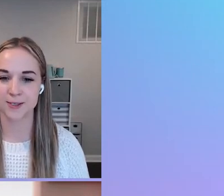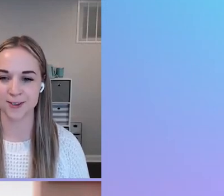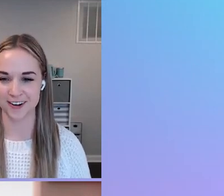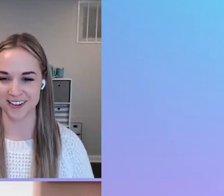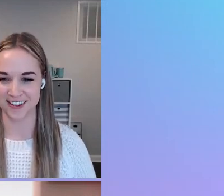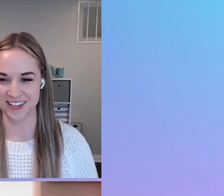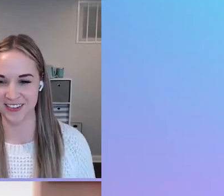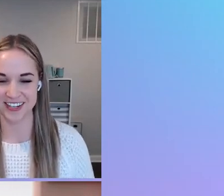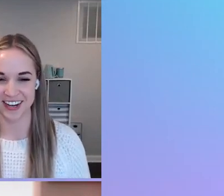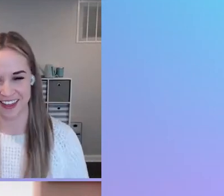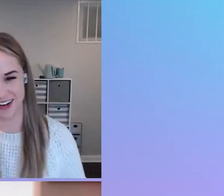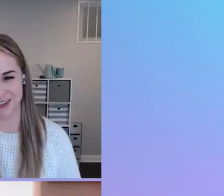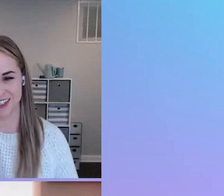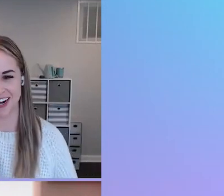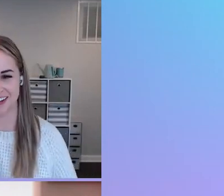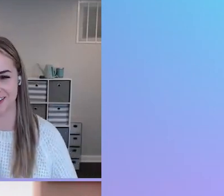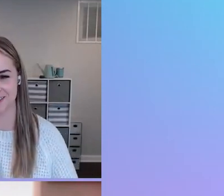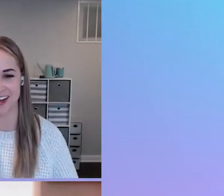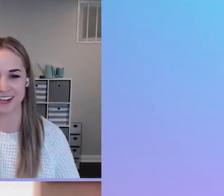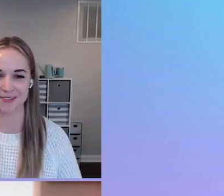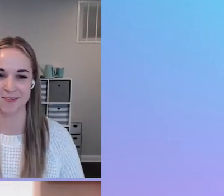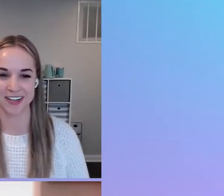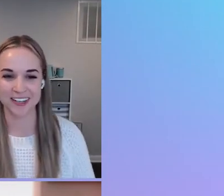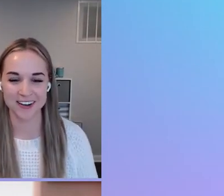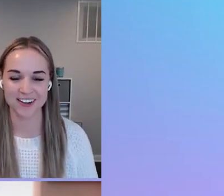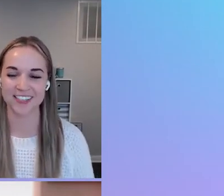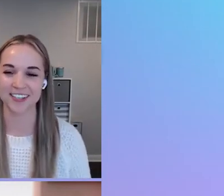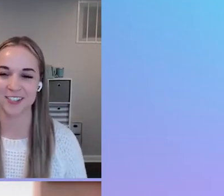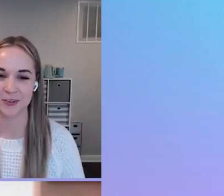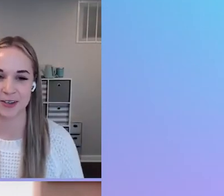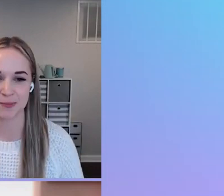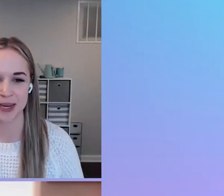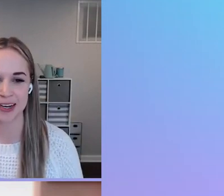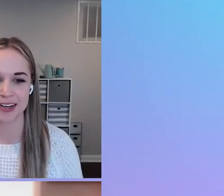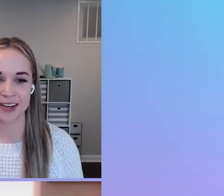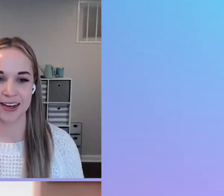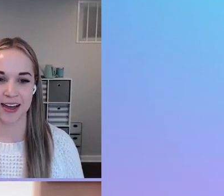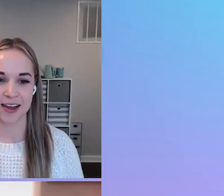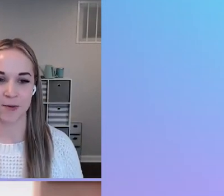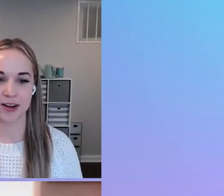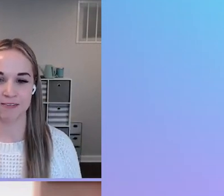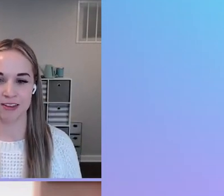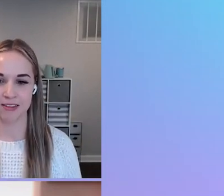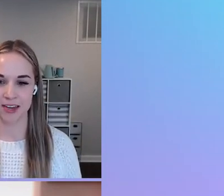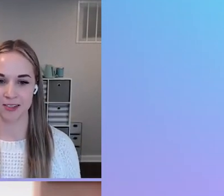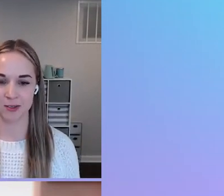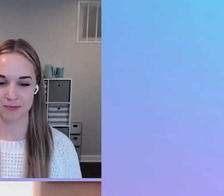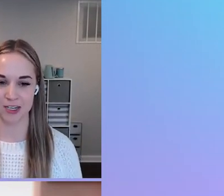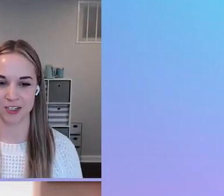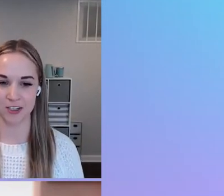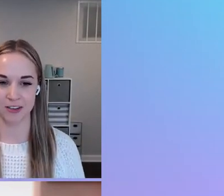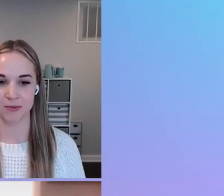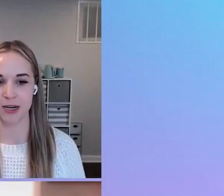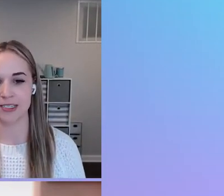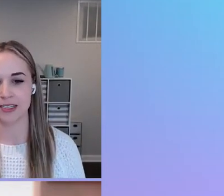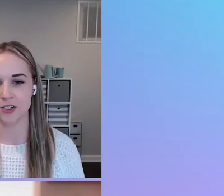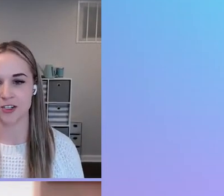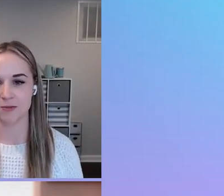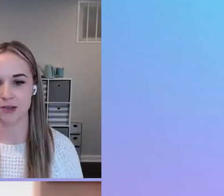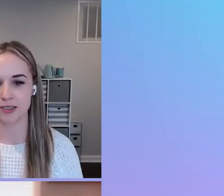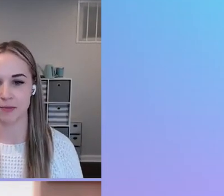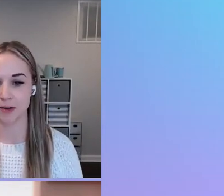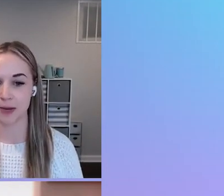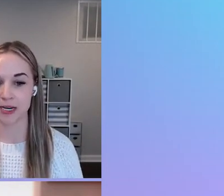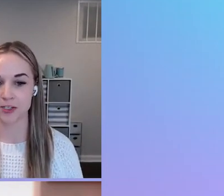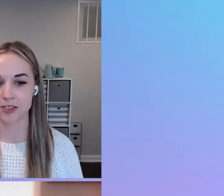I can start this one, and then I'm sure Catherine will add some more context to it. But one of the things which we mentioned during the